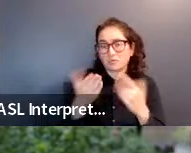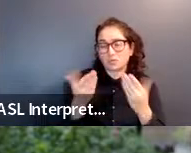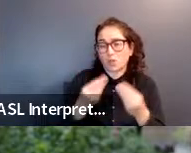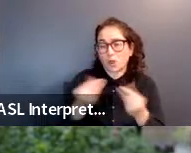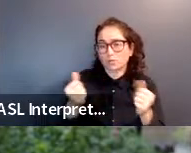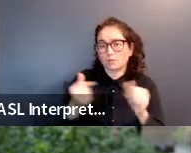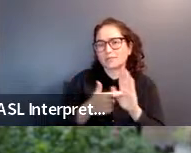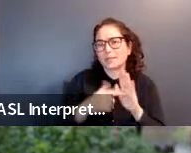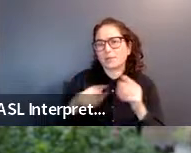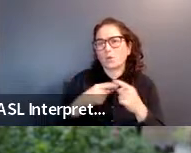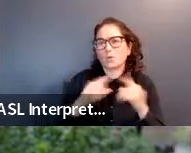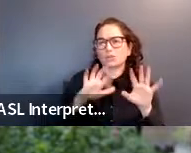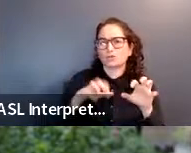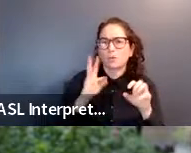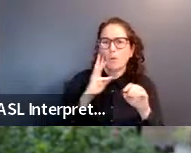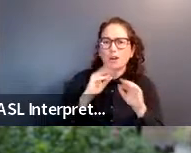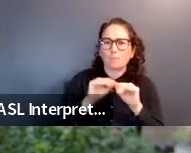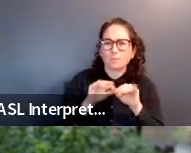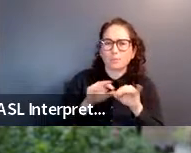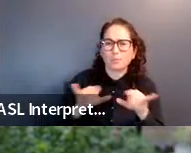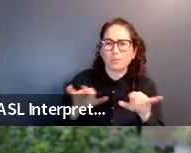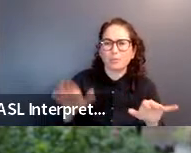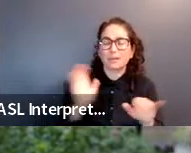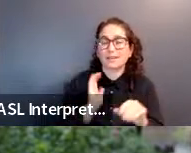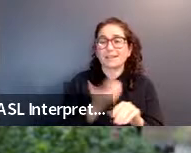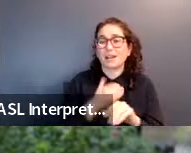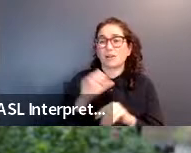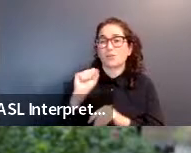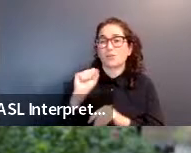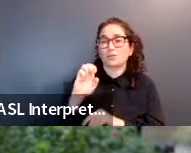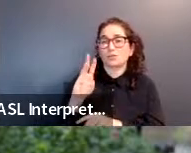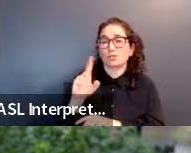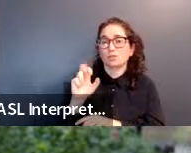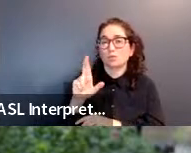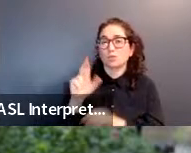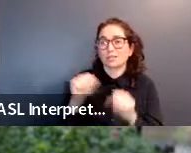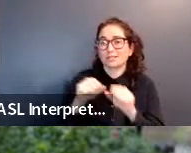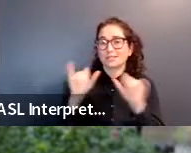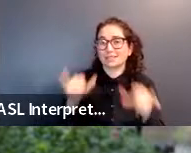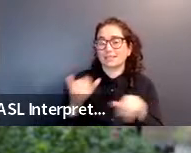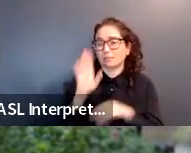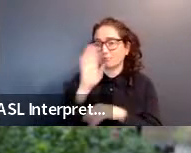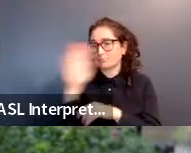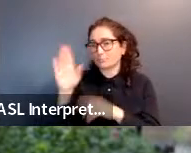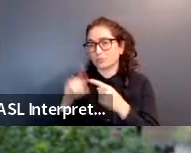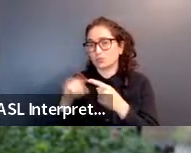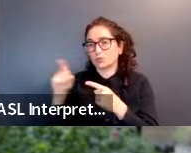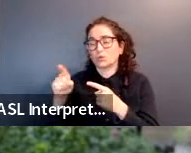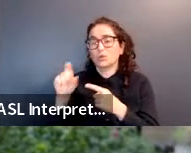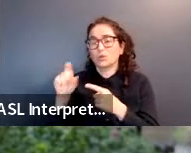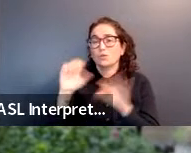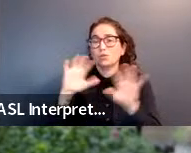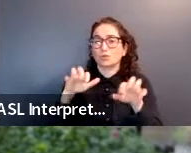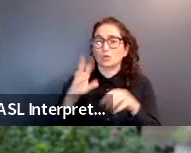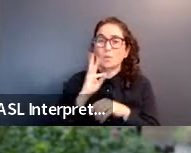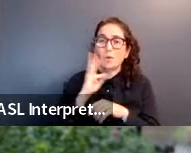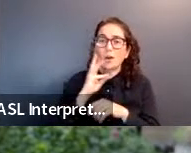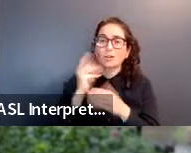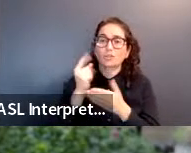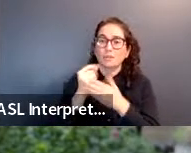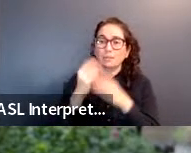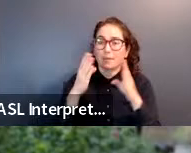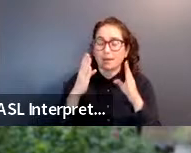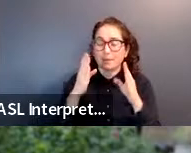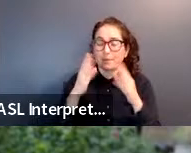when stormwater flows into our combined sewer system, it's directed to our city's stormwater treatment plants where it must be cleaned before